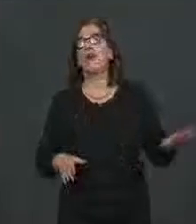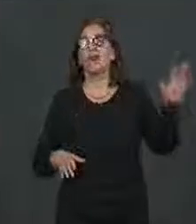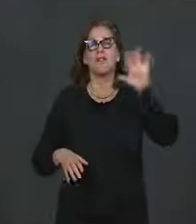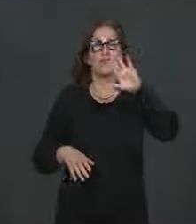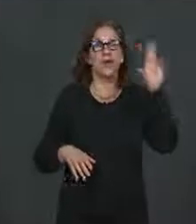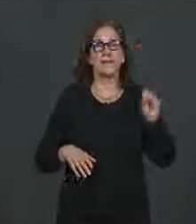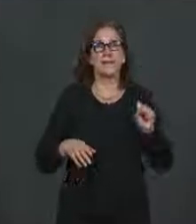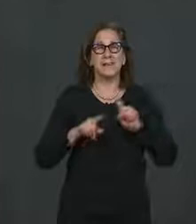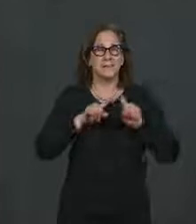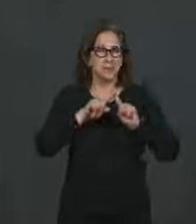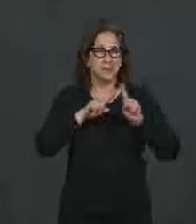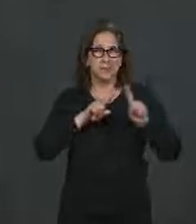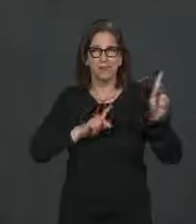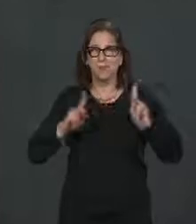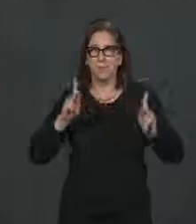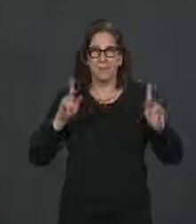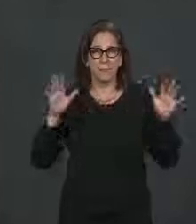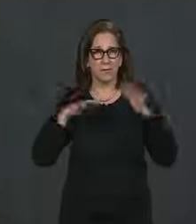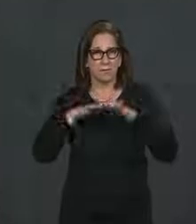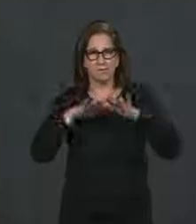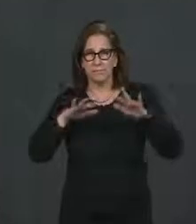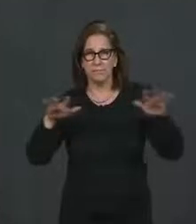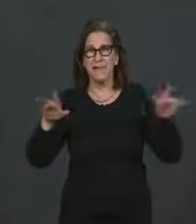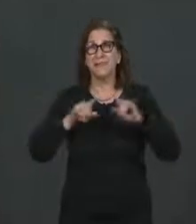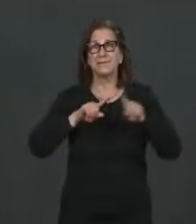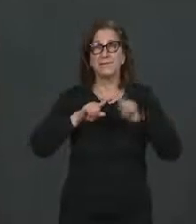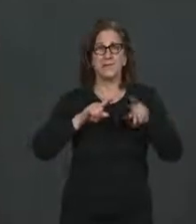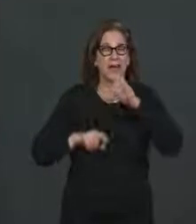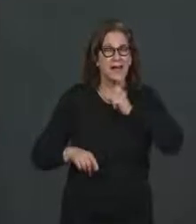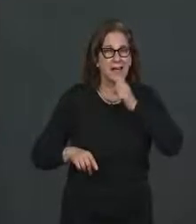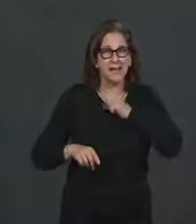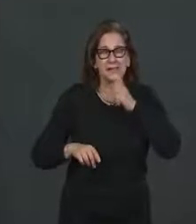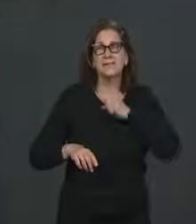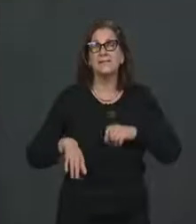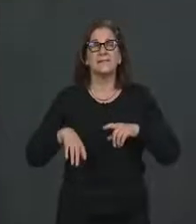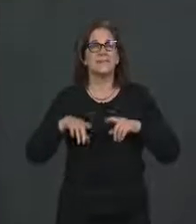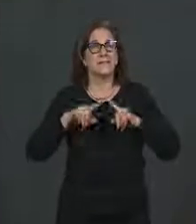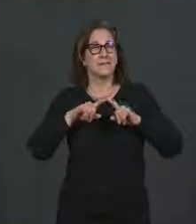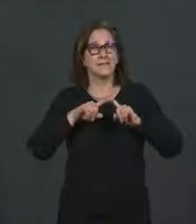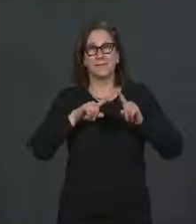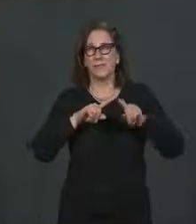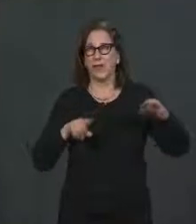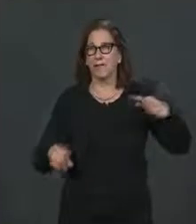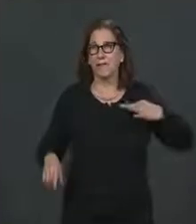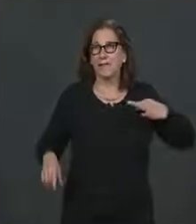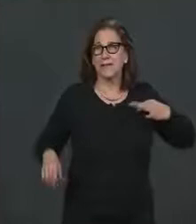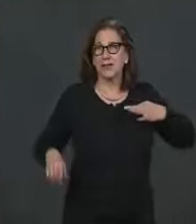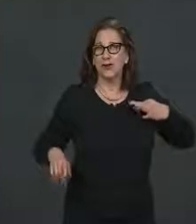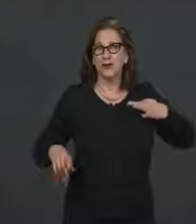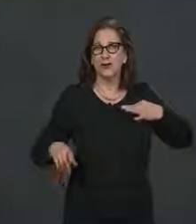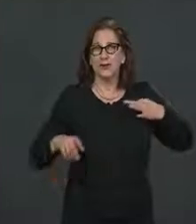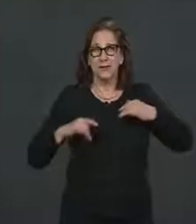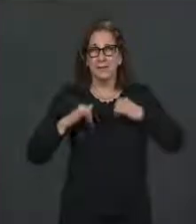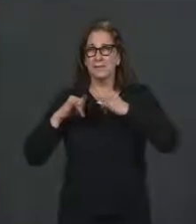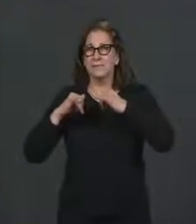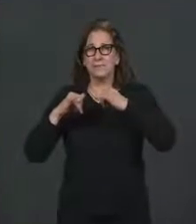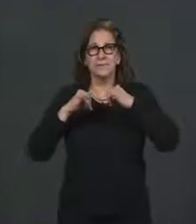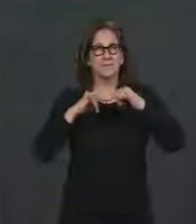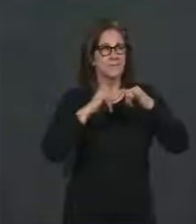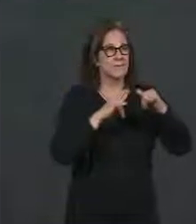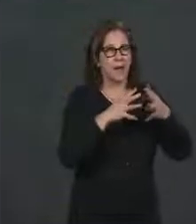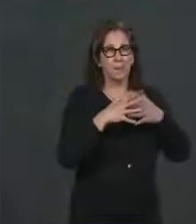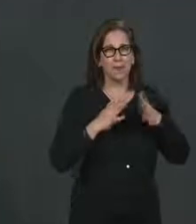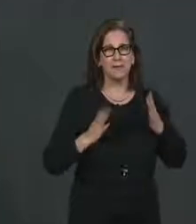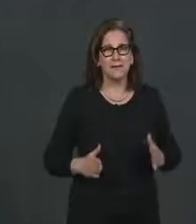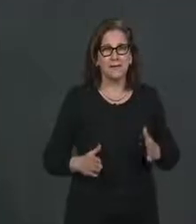volunteers of all ages and backgrounds stepped up as well. And my fellow Americans, look at what we have done in the past 10 weeks. No other country has